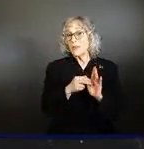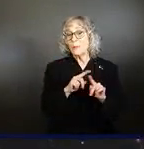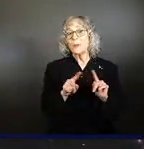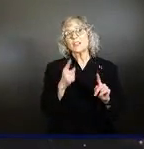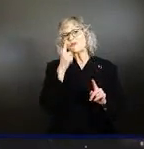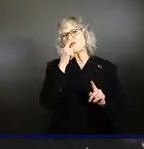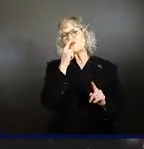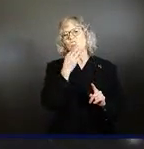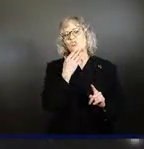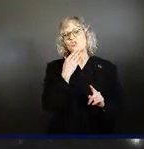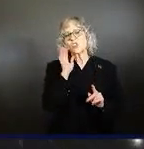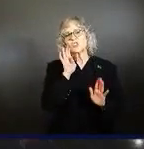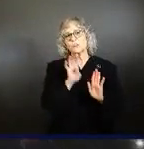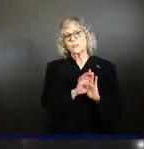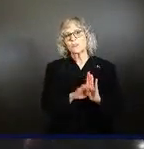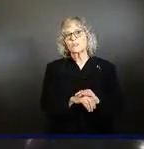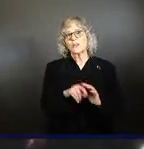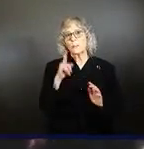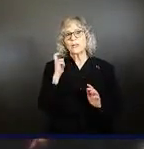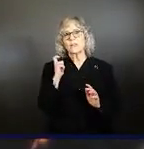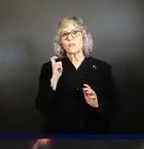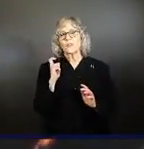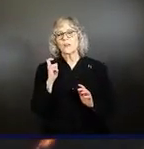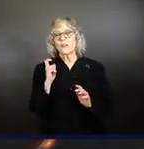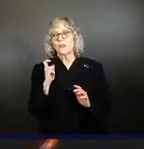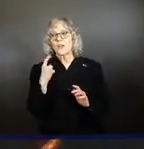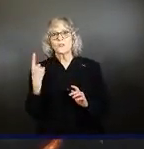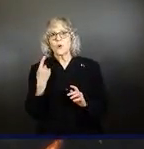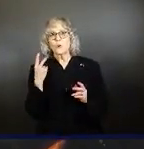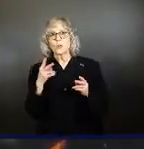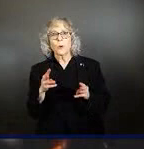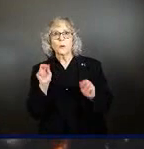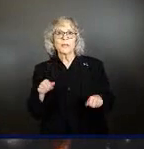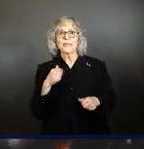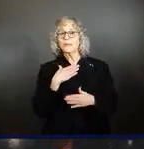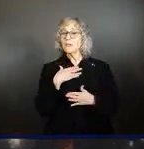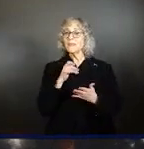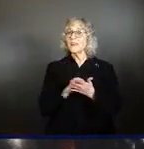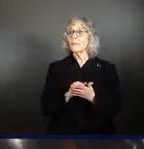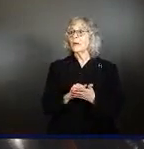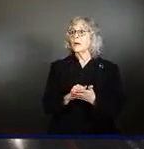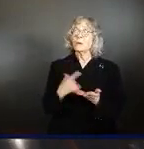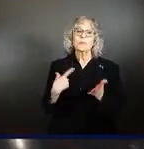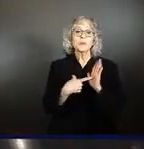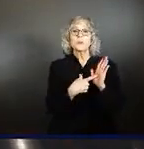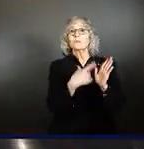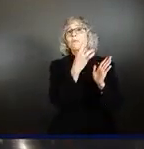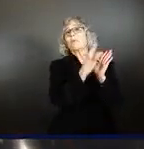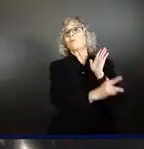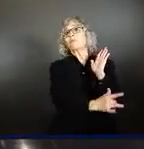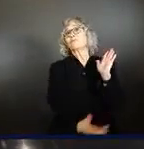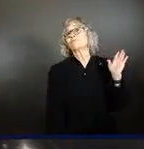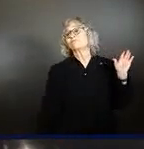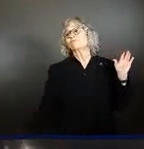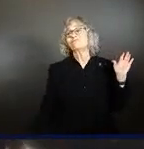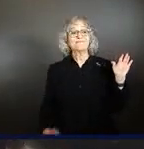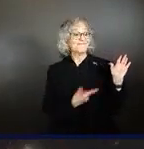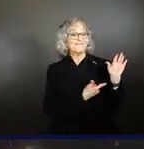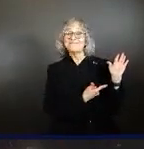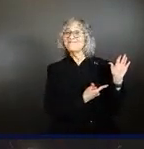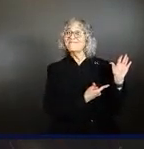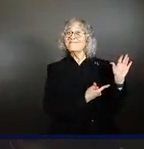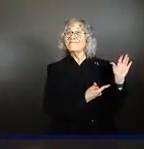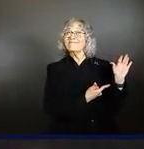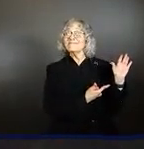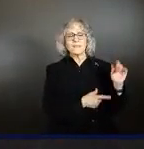color images because that's the only way that we could appreciate them. Otherwise, we'd show you a blank page and nobody would be very excited. You'd be like,